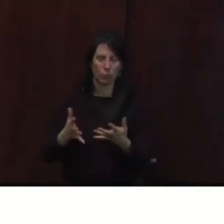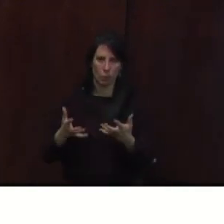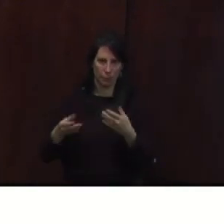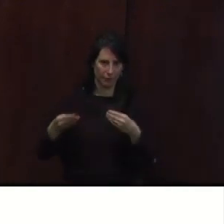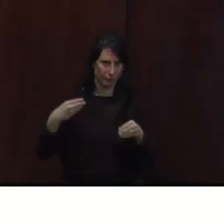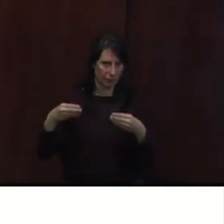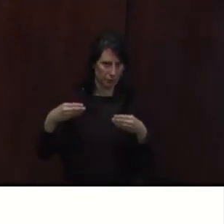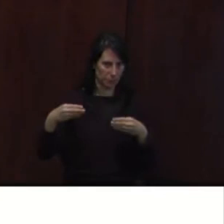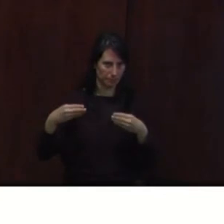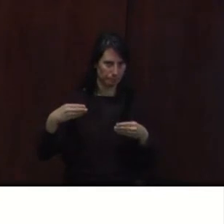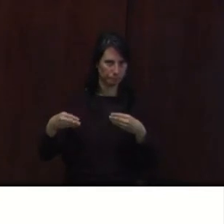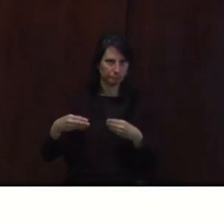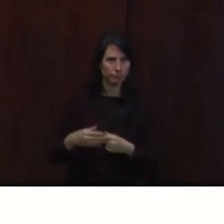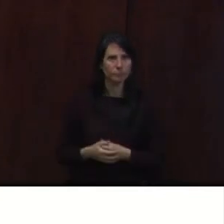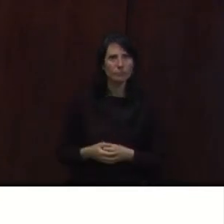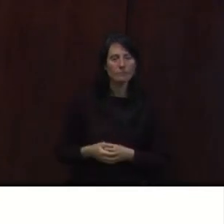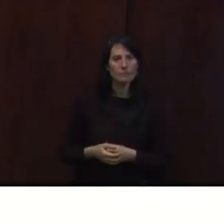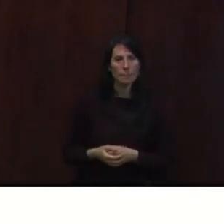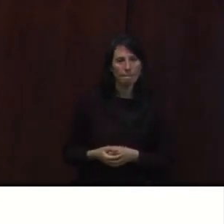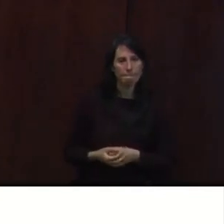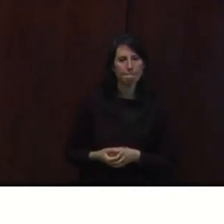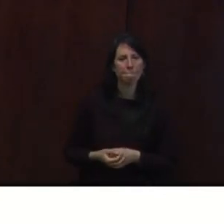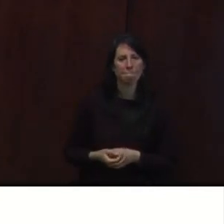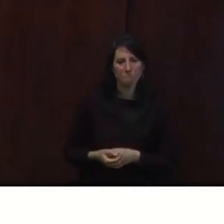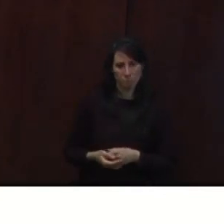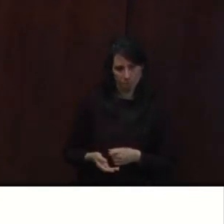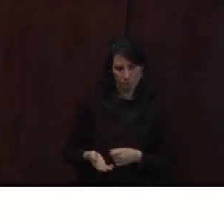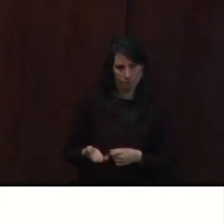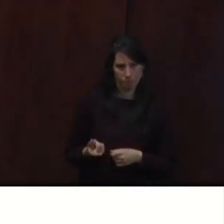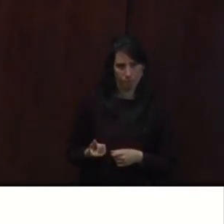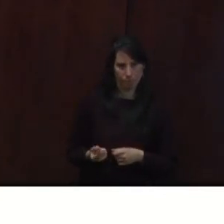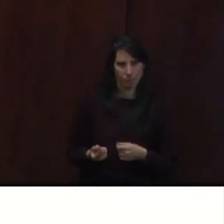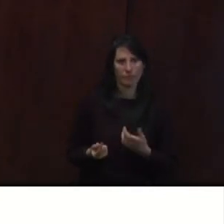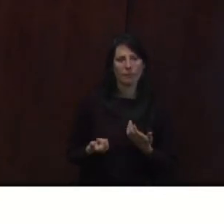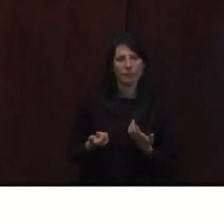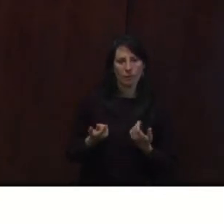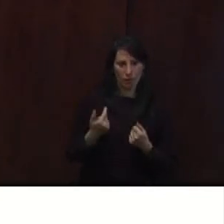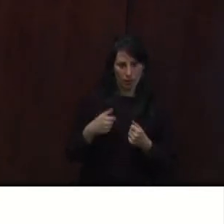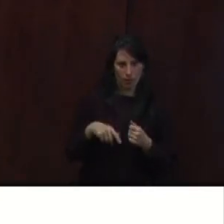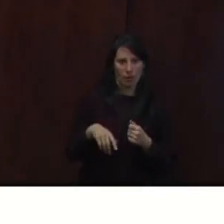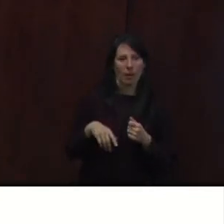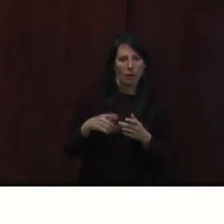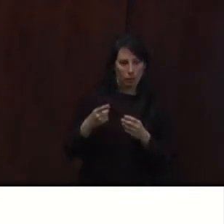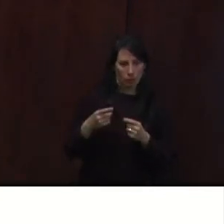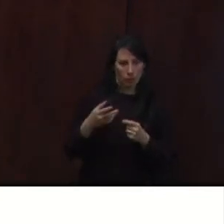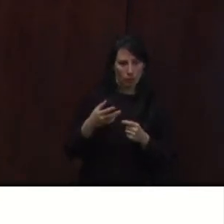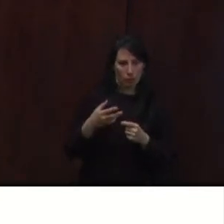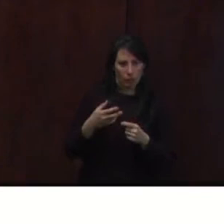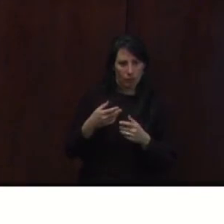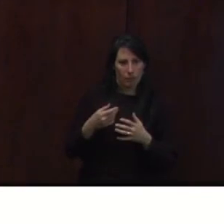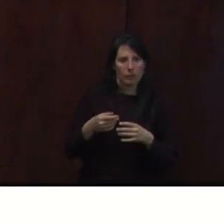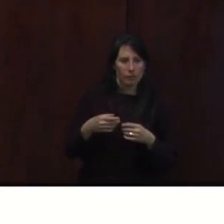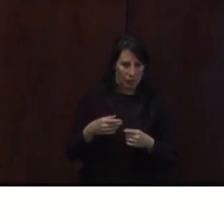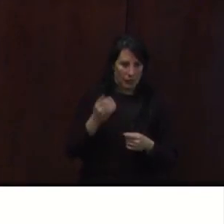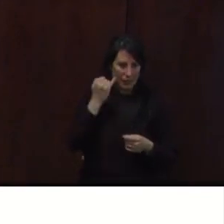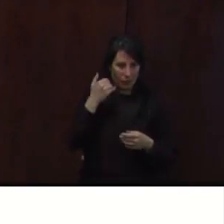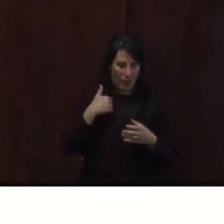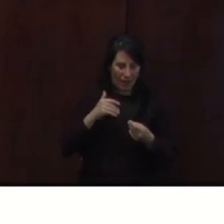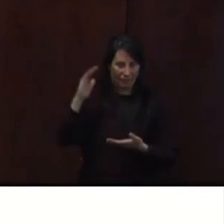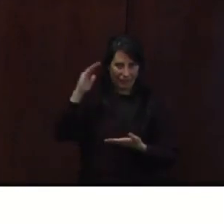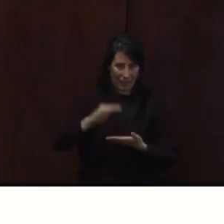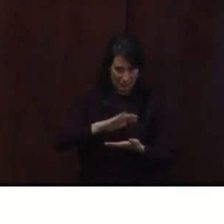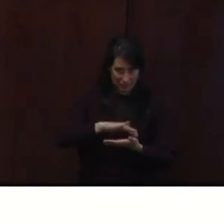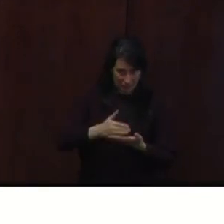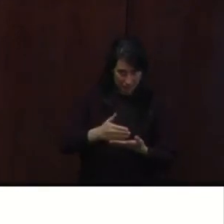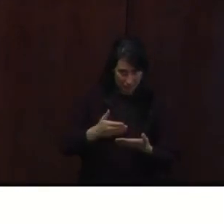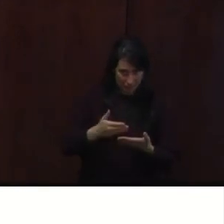we don't want to get to the point where we don't have providers online when we find out what the capacity is. So if we bring them online before that point, it